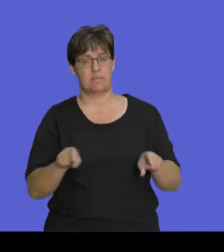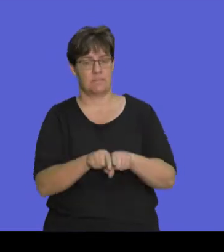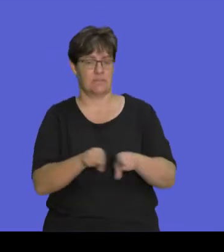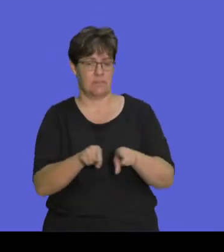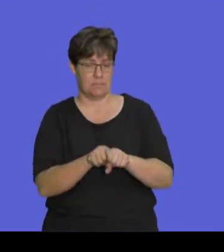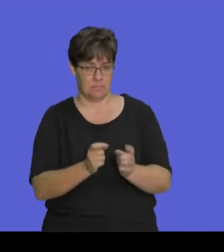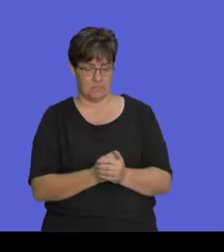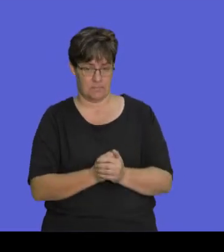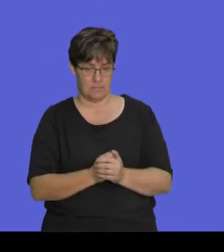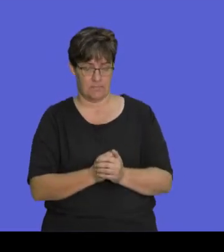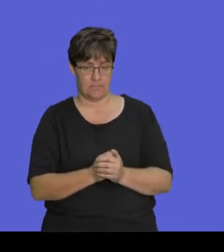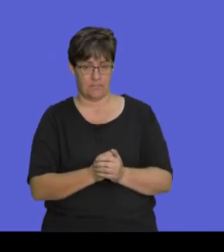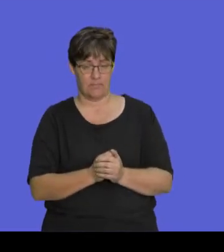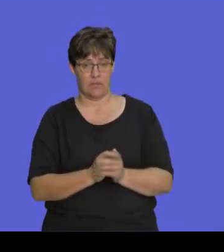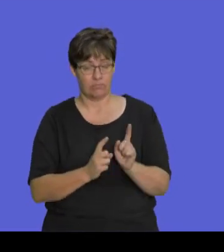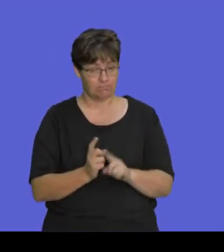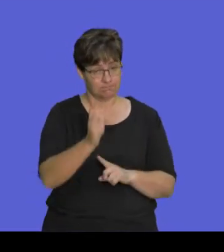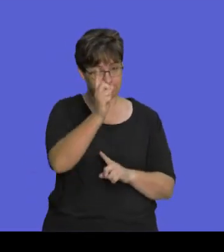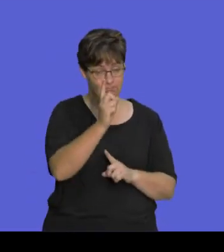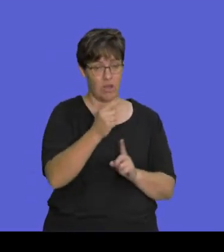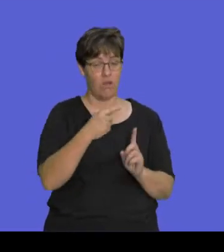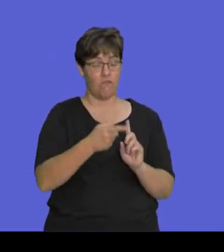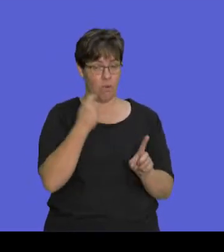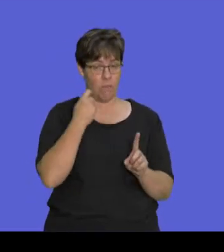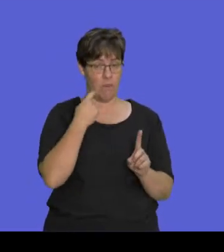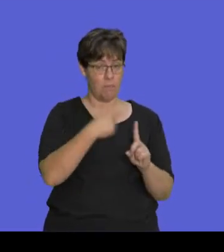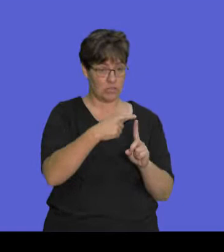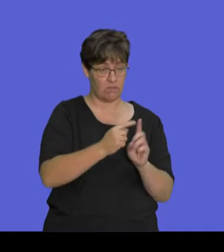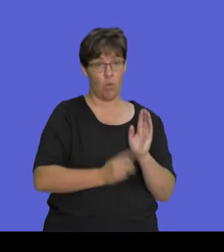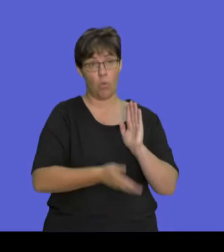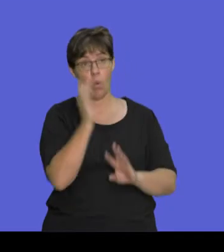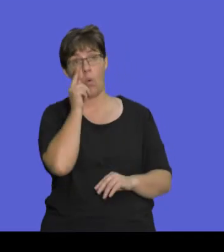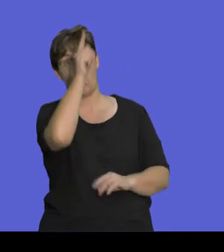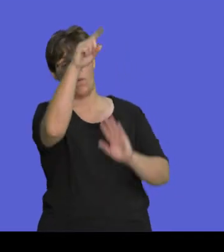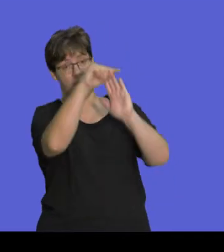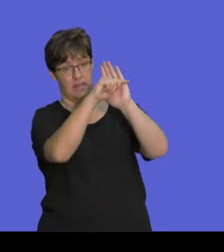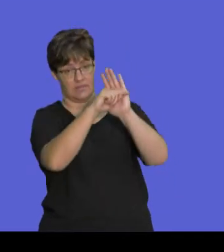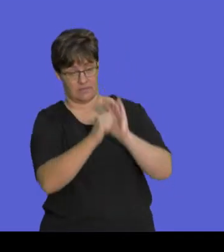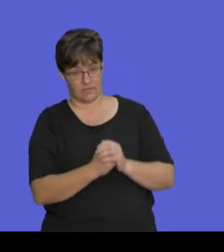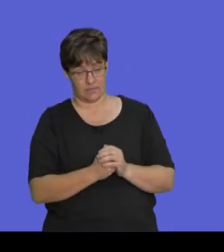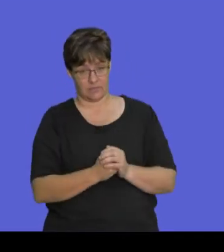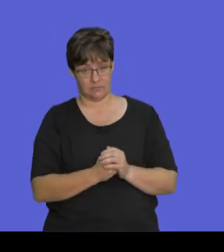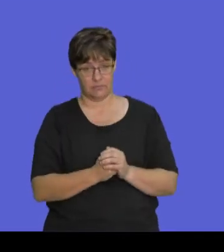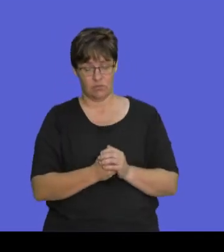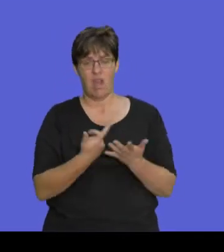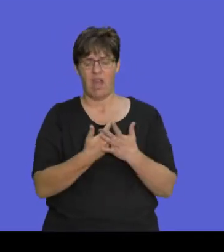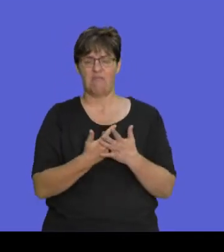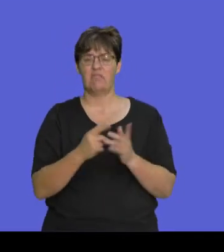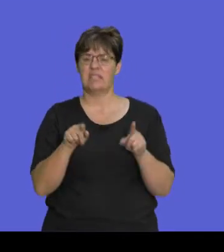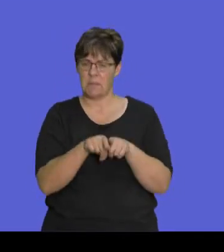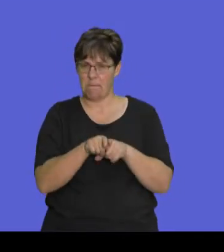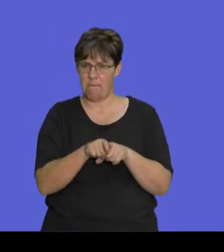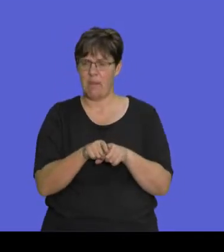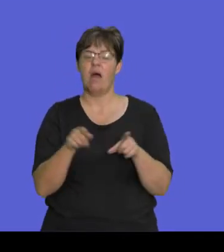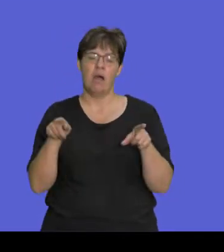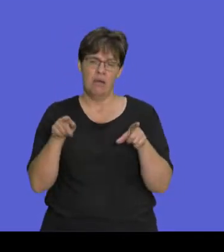from positive to negative. So if we've got a scenario like this, it means these are actually pushing away